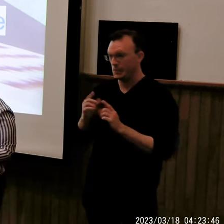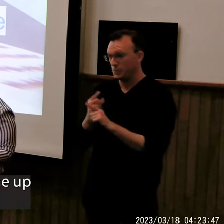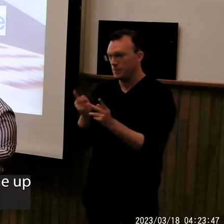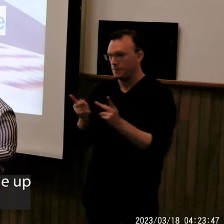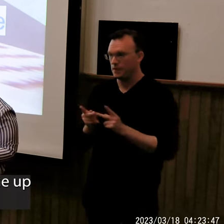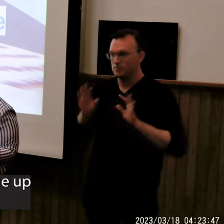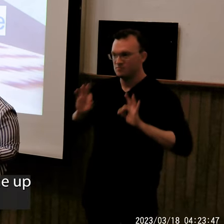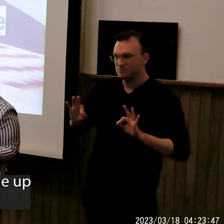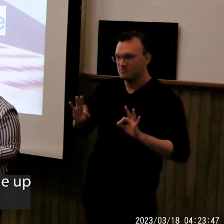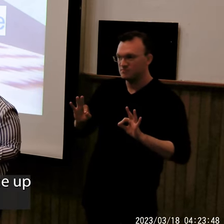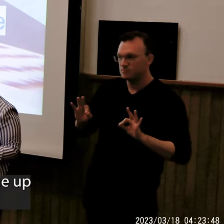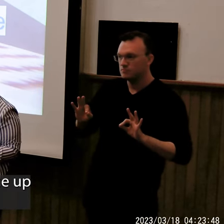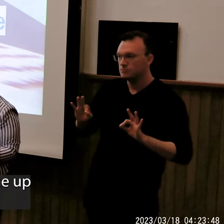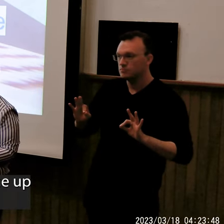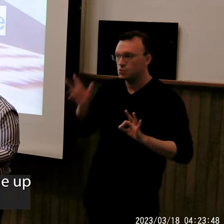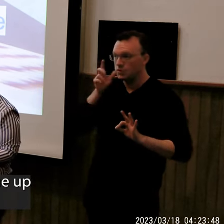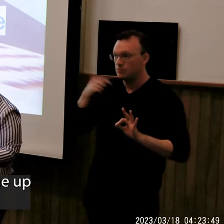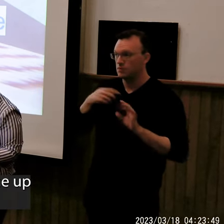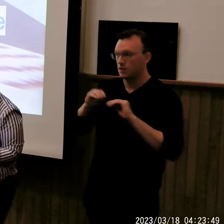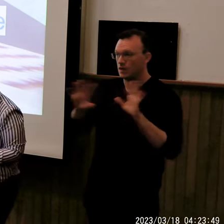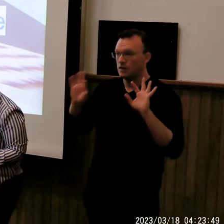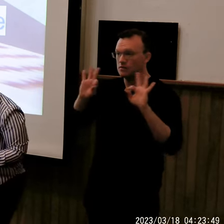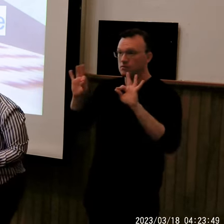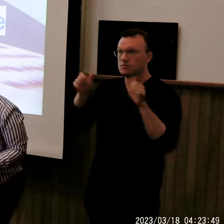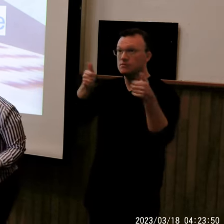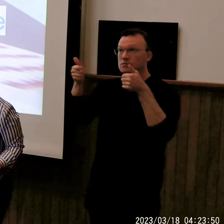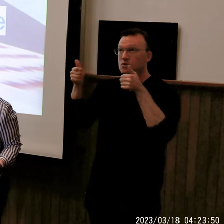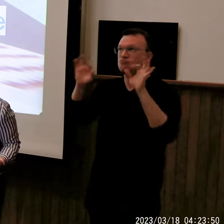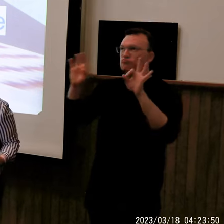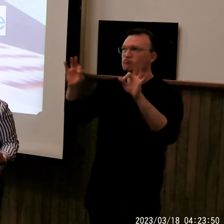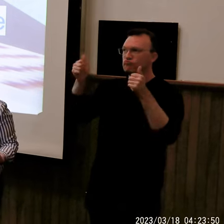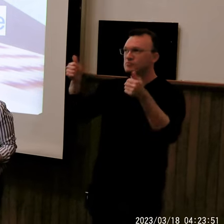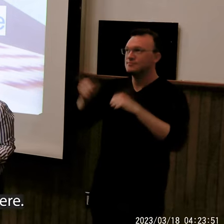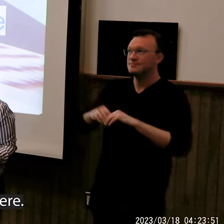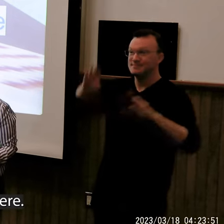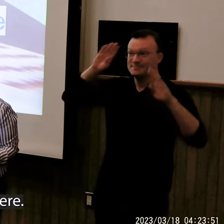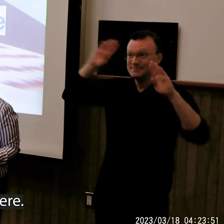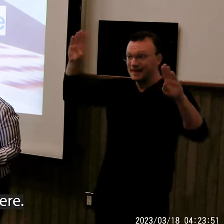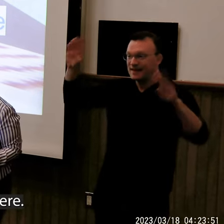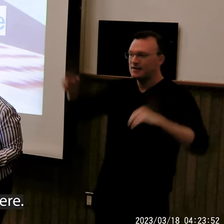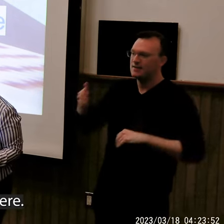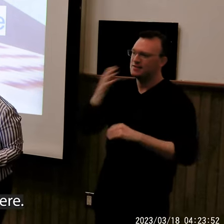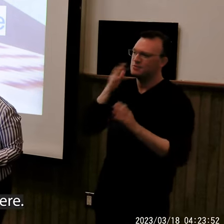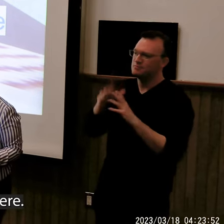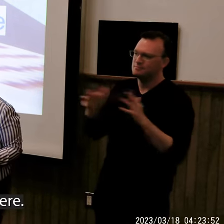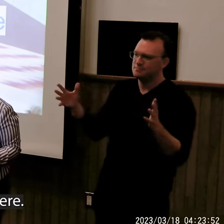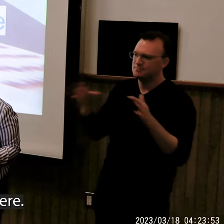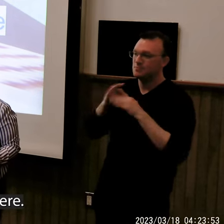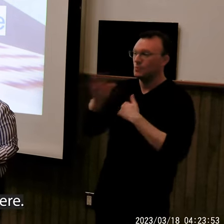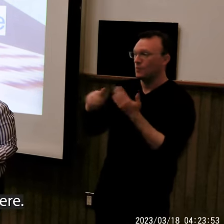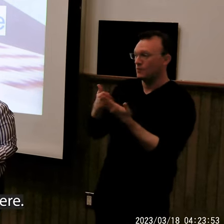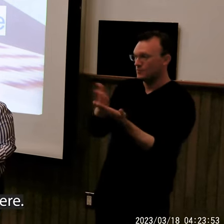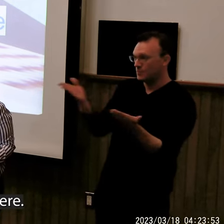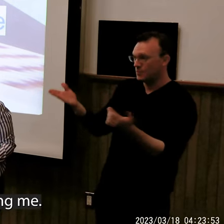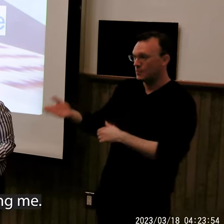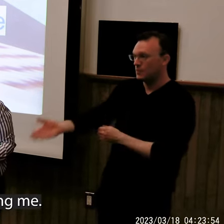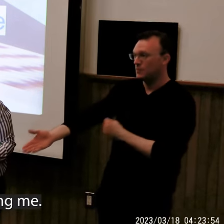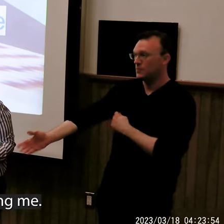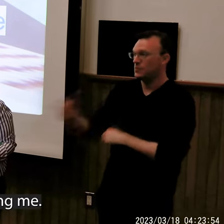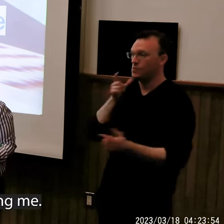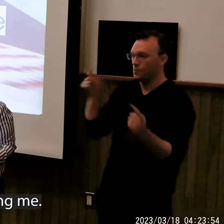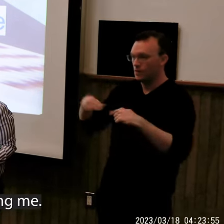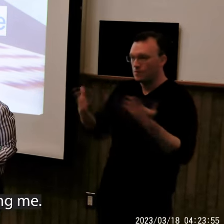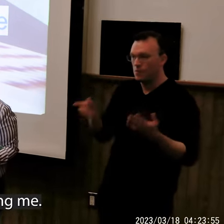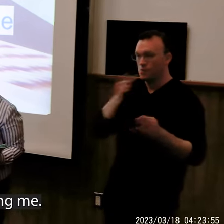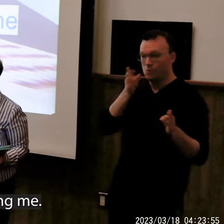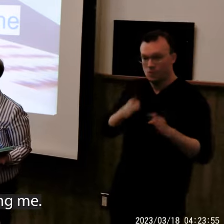spot. Okay, does the mic seem to be picking up there okay? Okay, great. Hi, thank you so much to everyone who's here. Thank you to